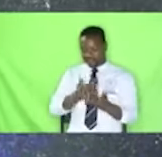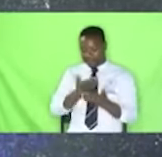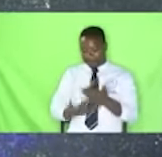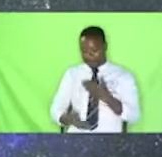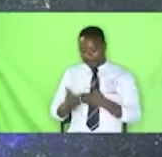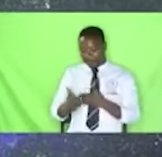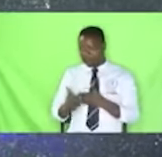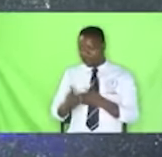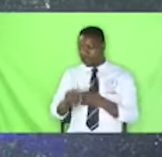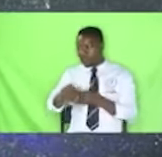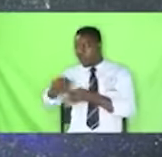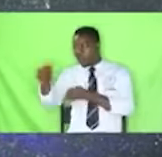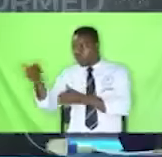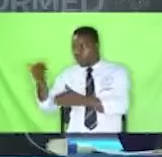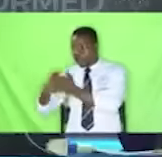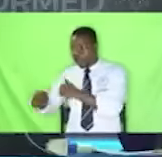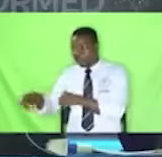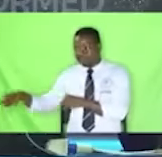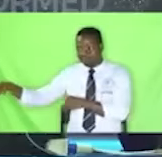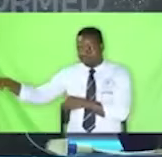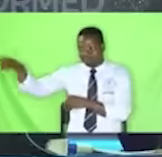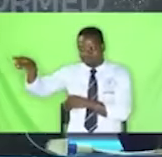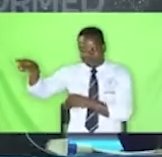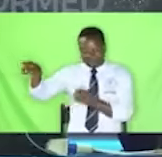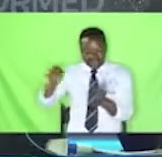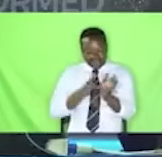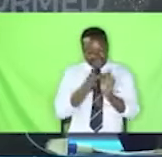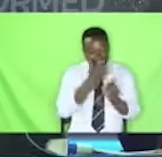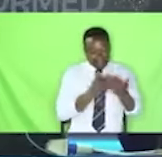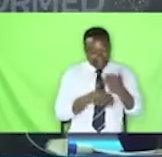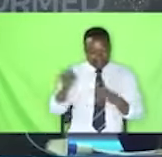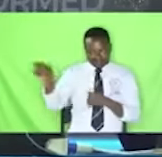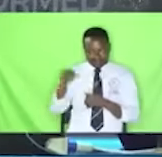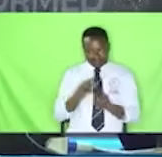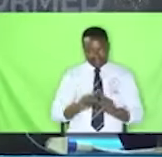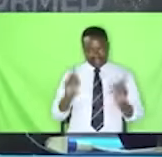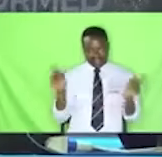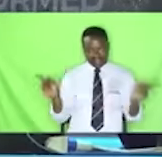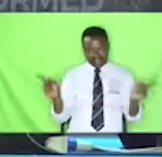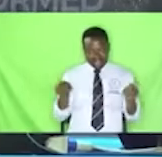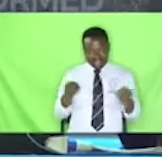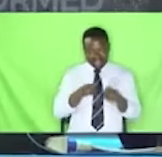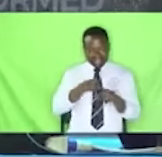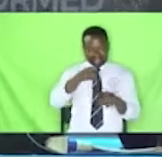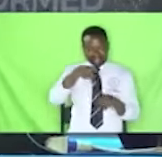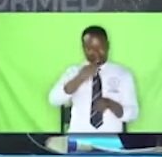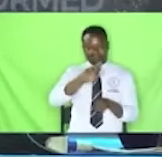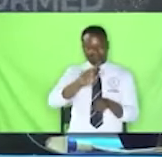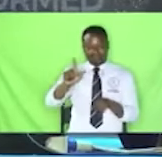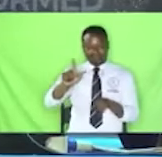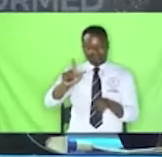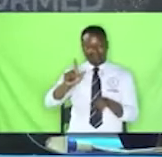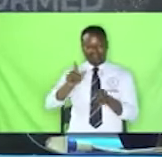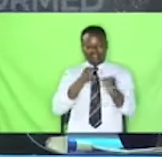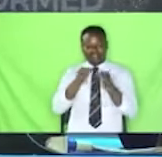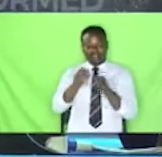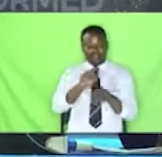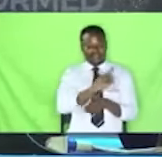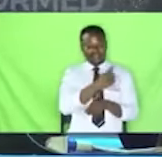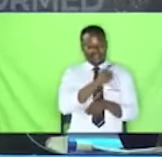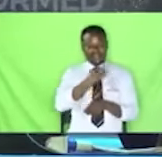other, to the extent that this is how the Apostle Paul described it. 1 Timothy 3, verse